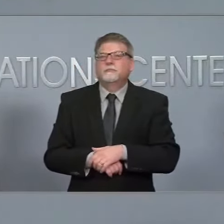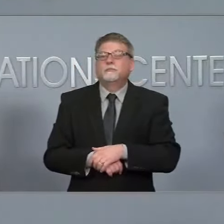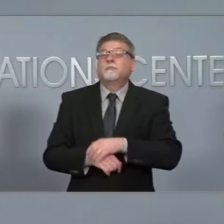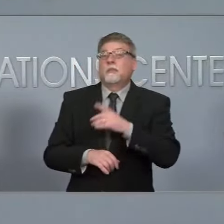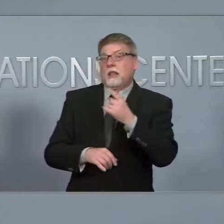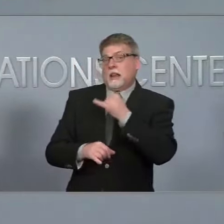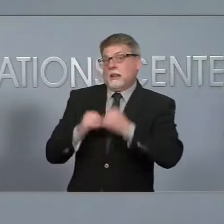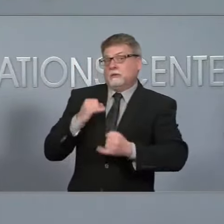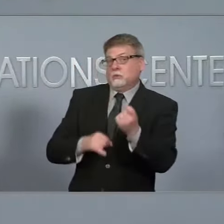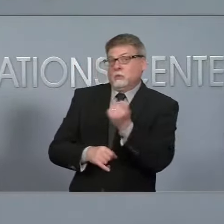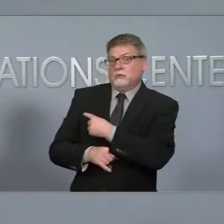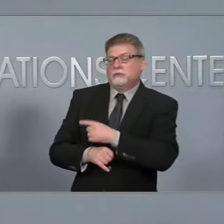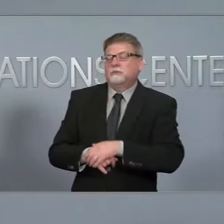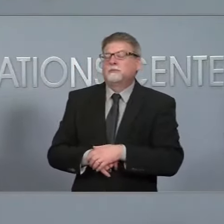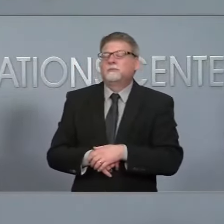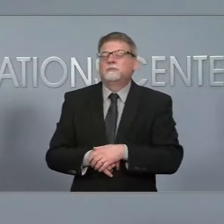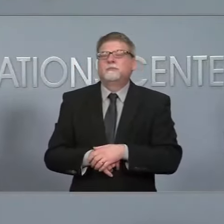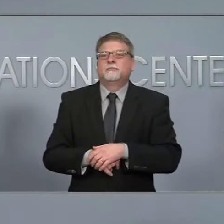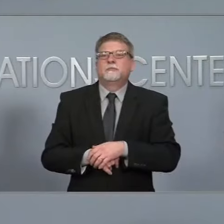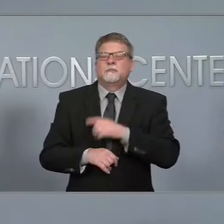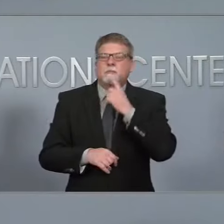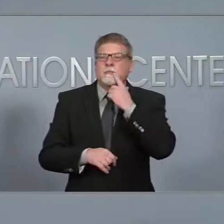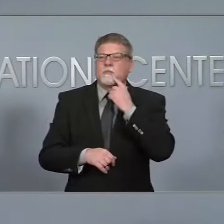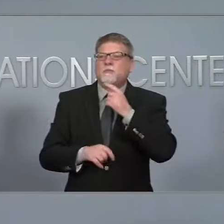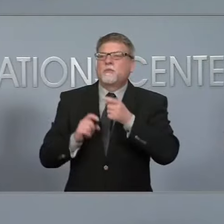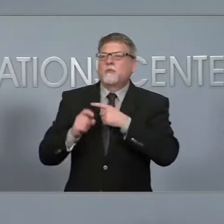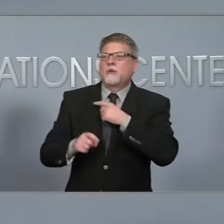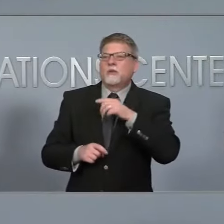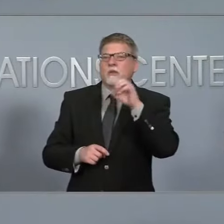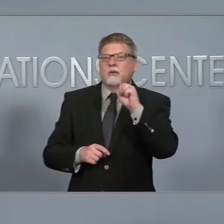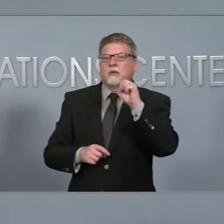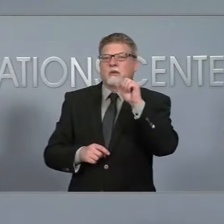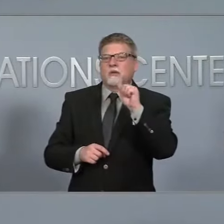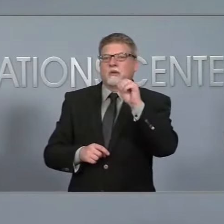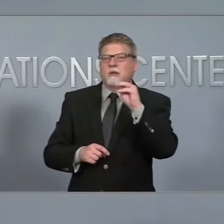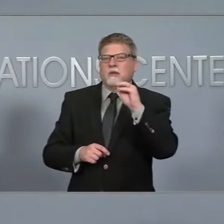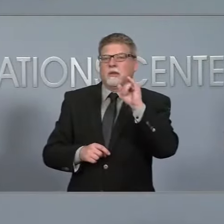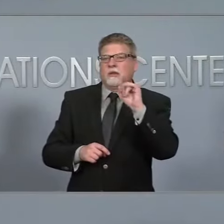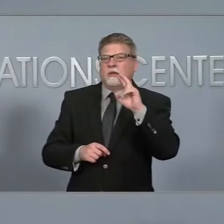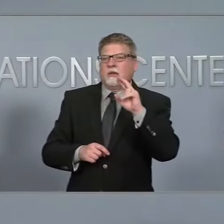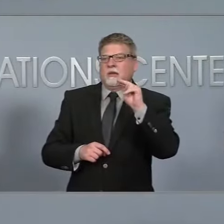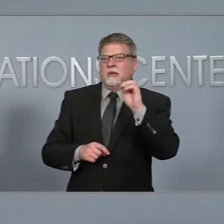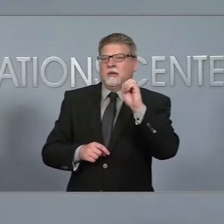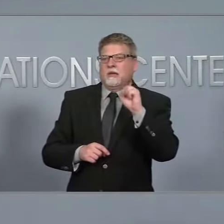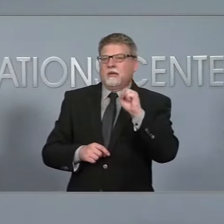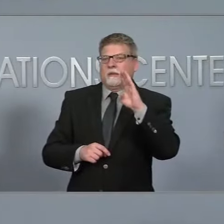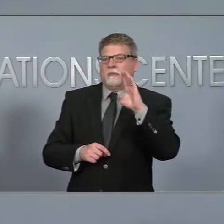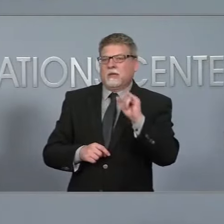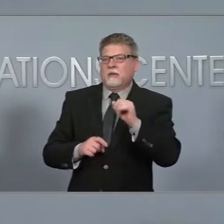Our final question that will conclude today's media briefing is from Samir Nesby with WLOS.